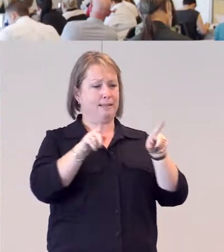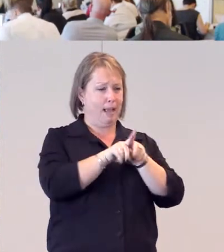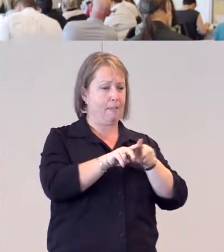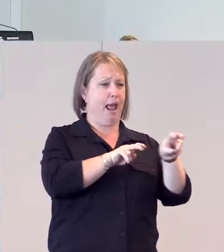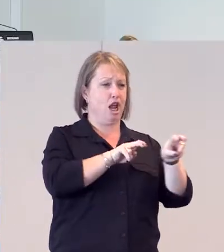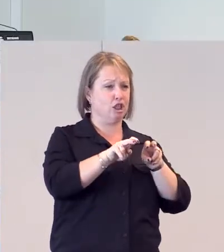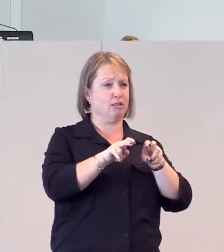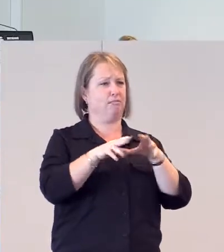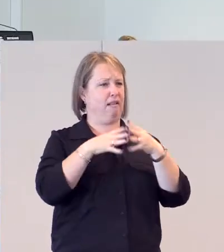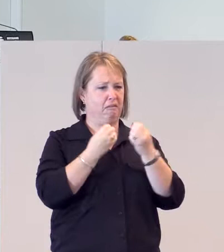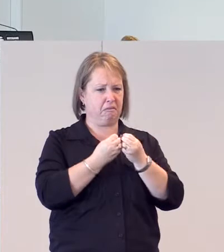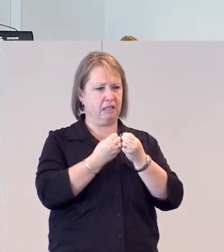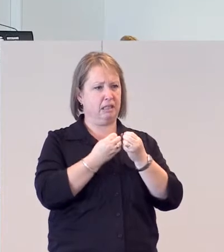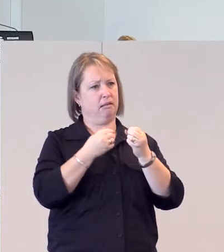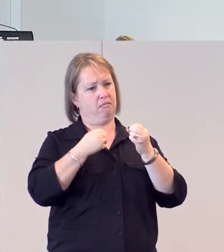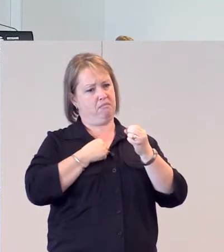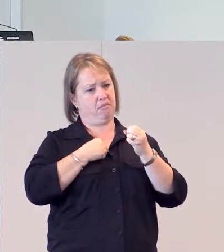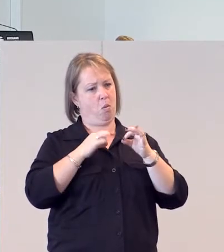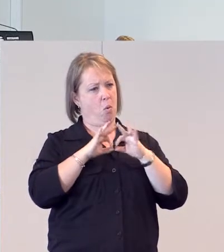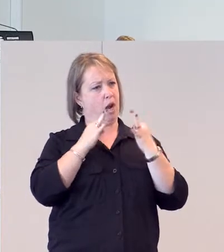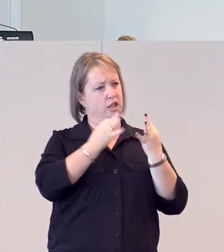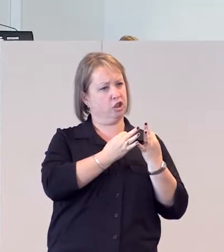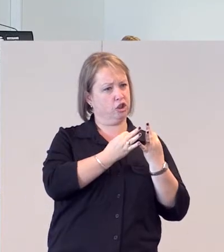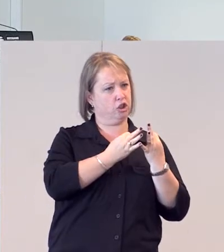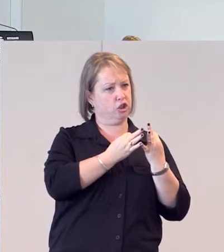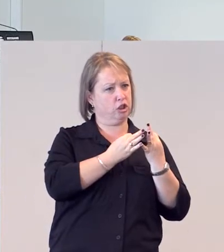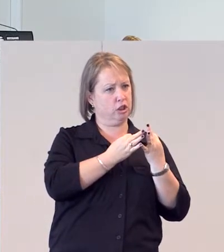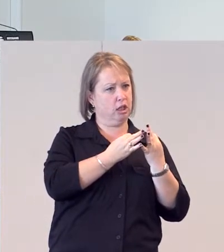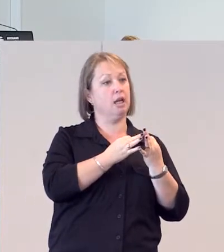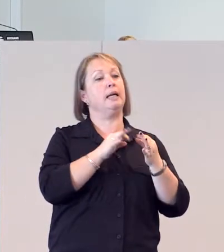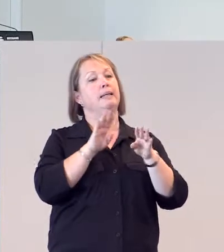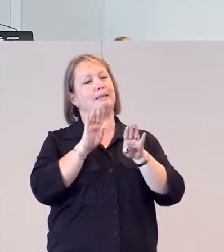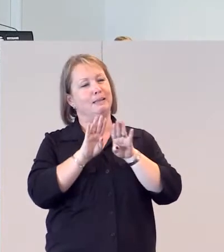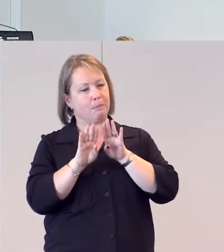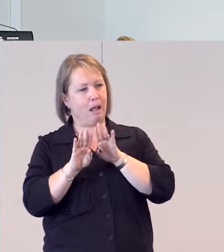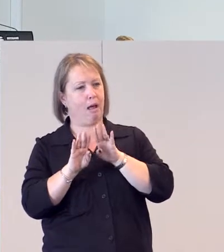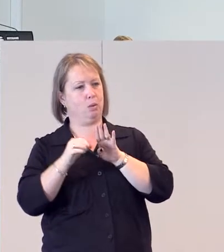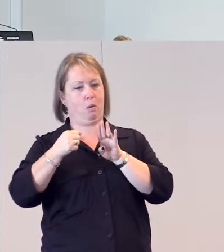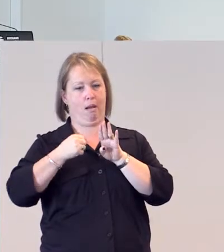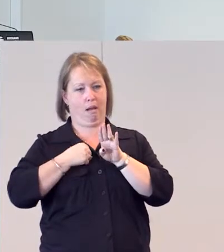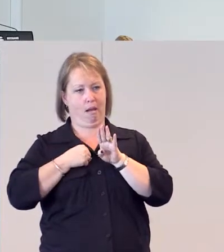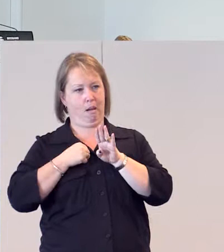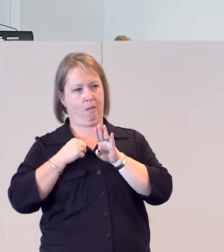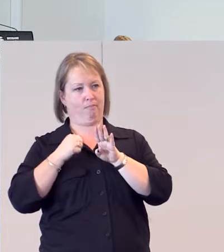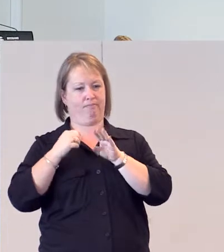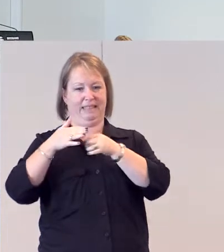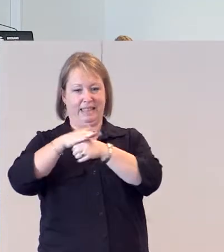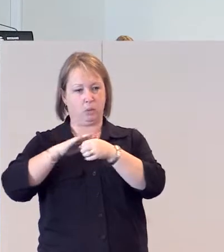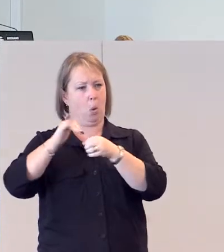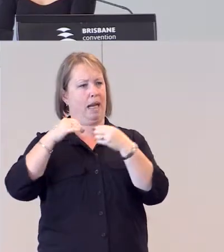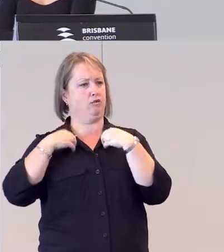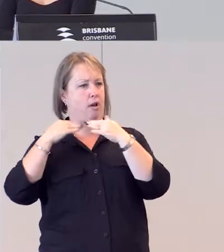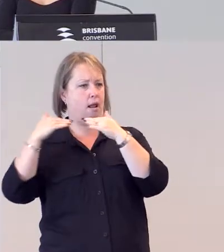we undertake in an organisation are similar to the ones that happen at a sector or industry